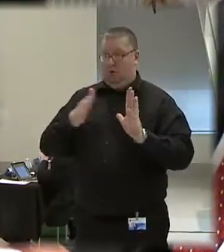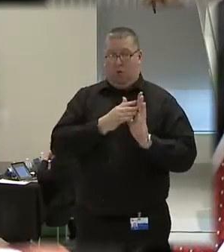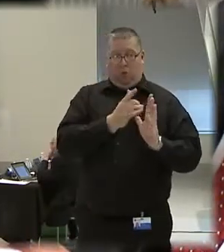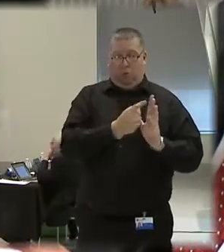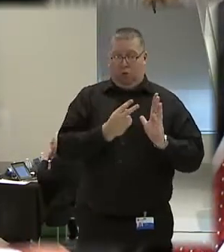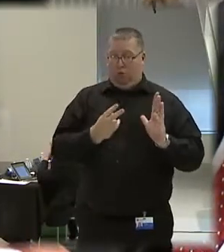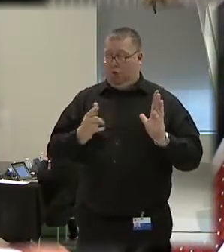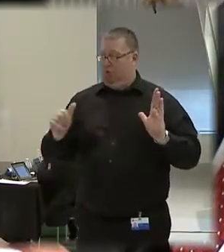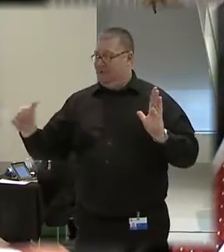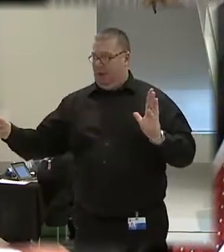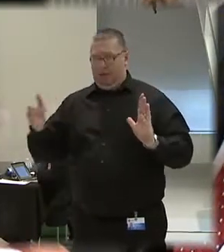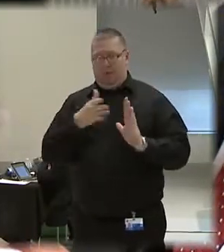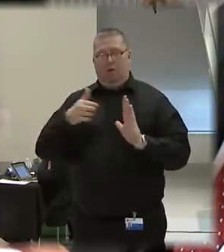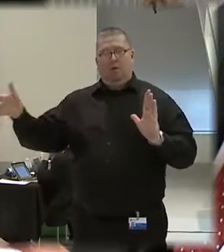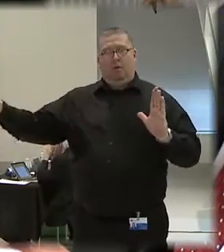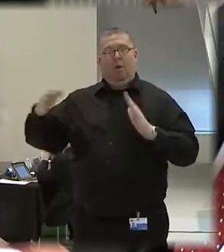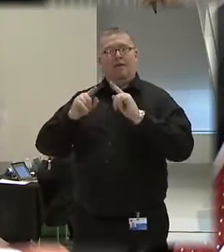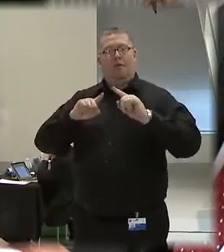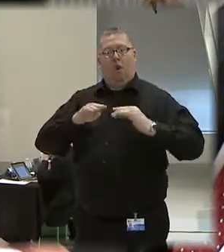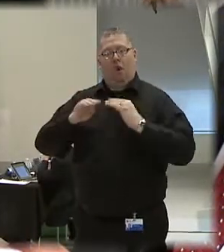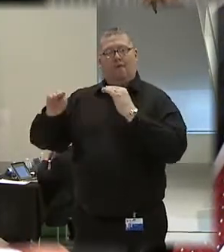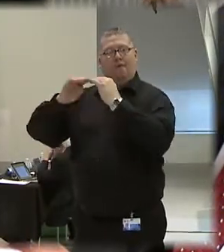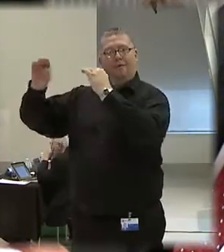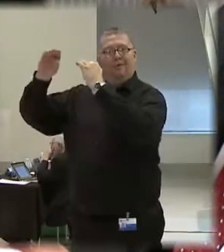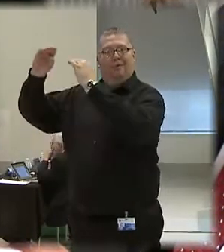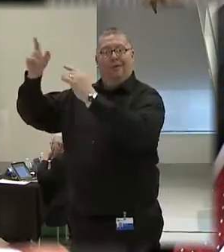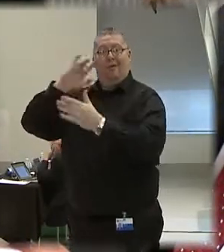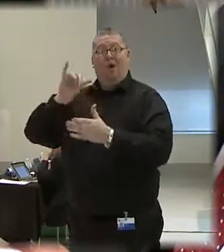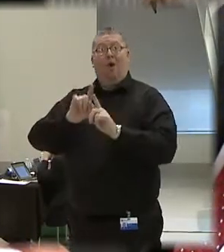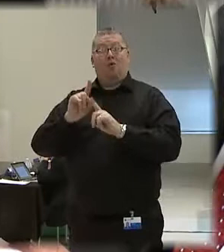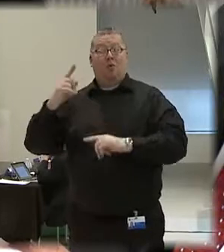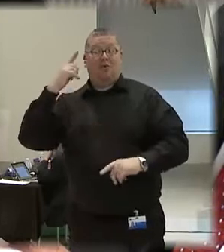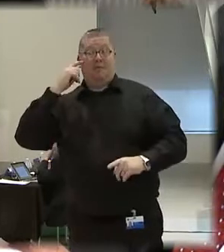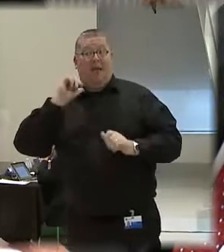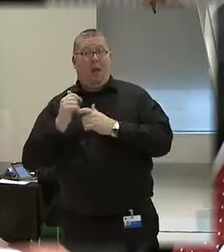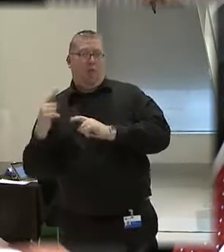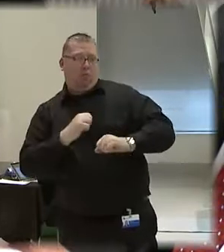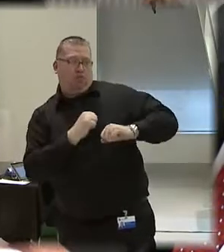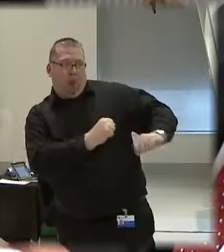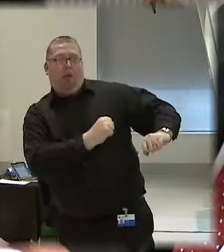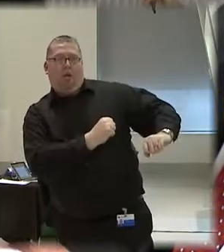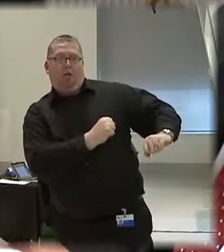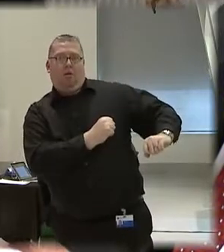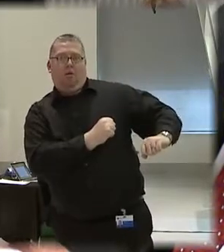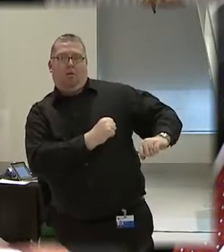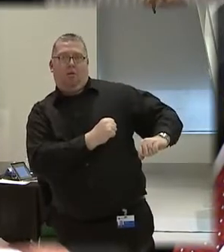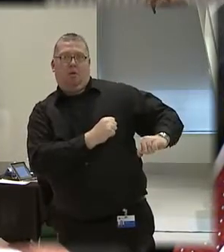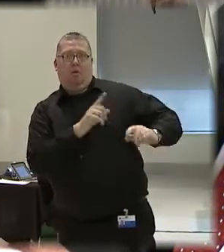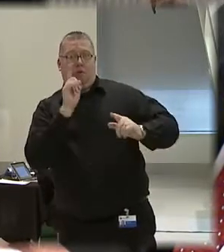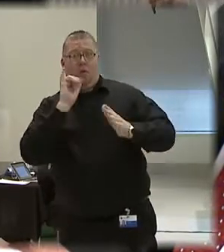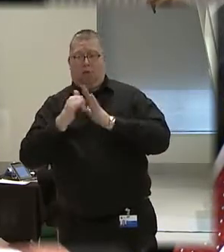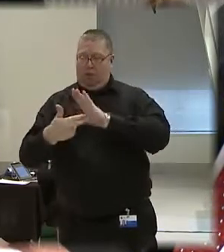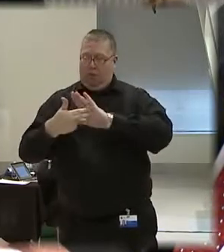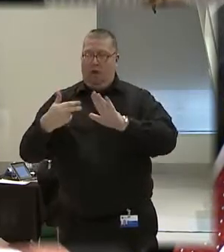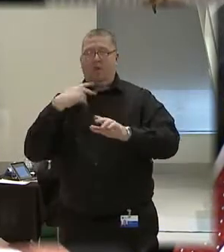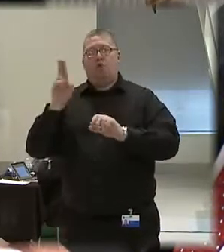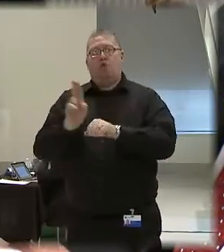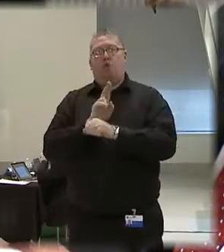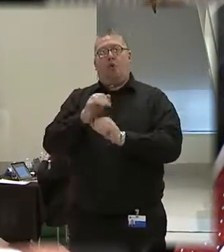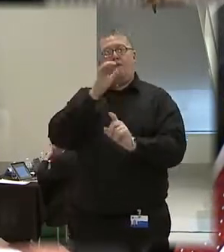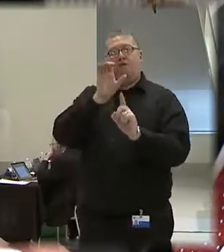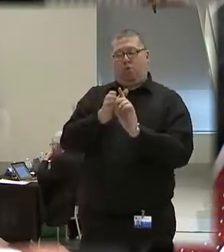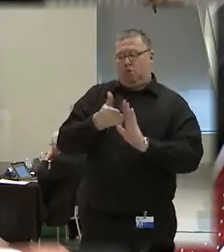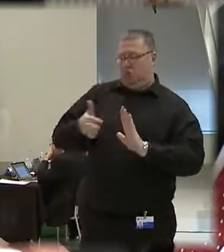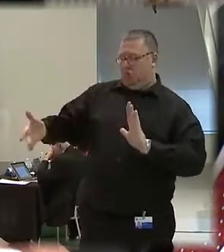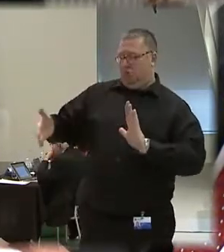provide what the suspect did in terms of resistance, and that also refers, for the most part, to a use of force continuum,